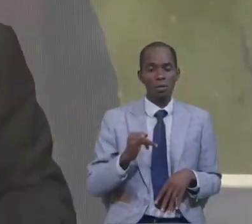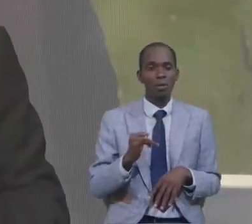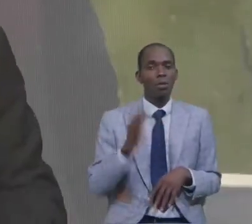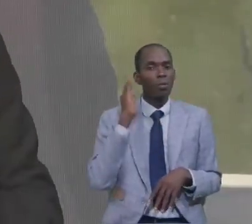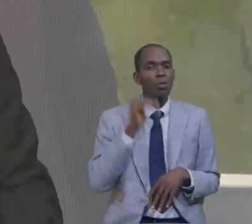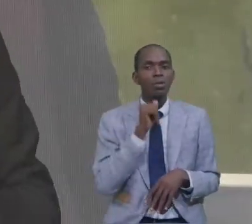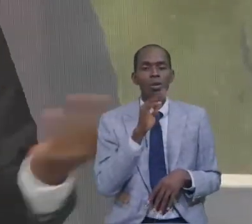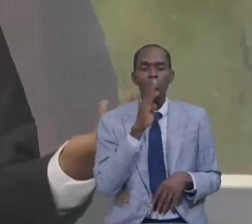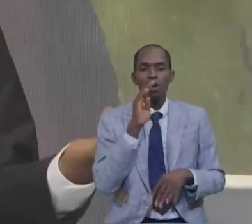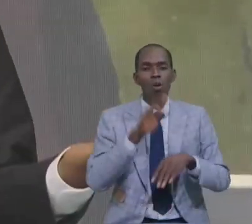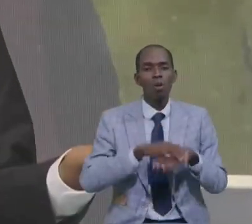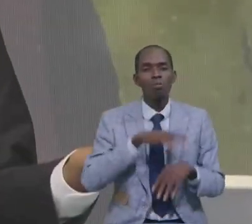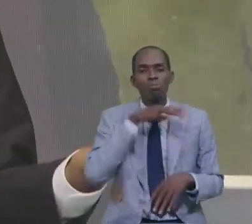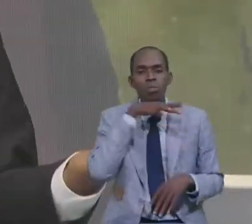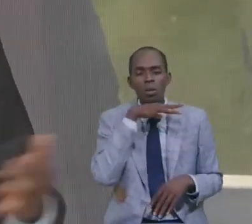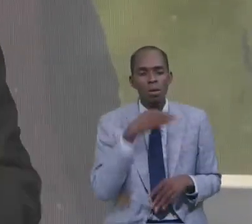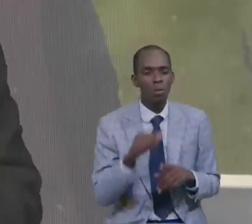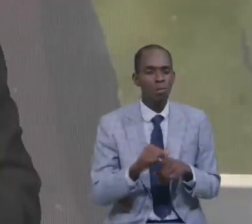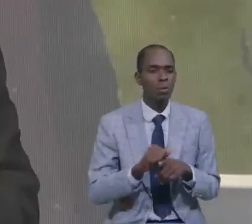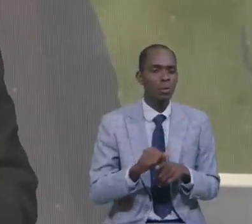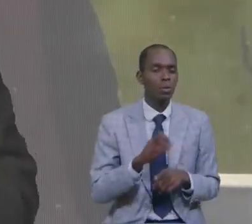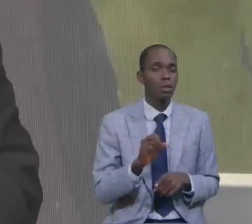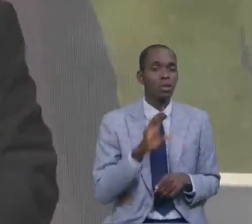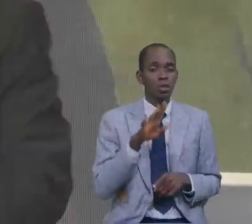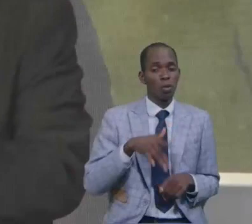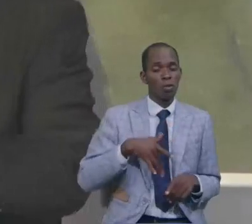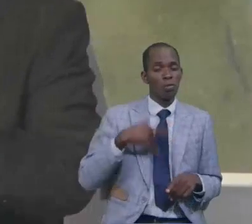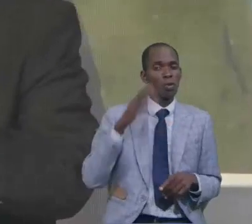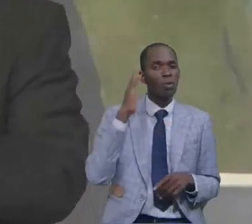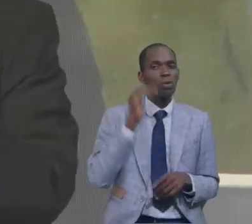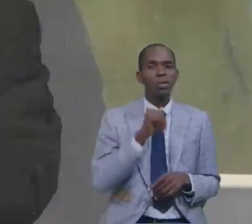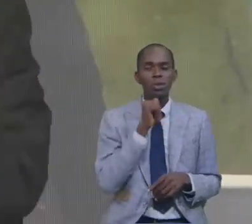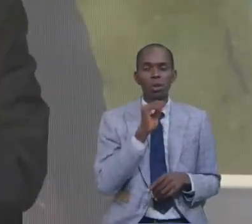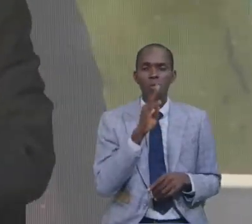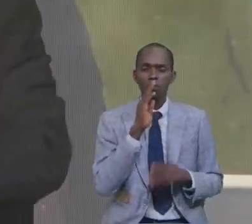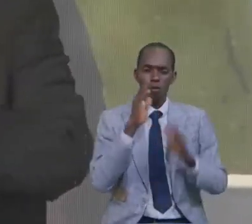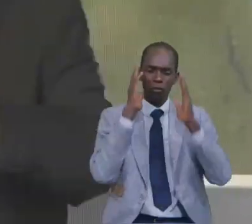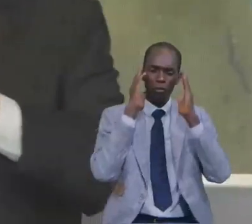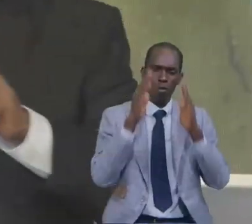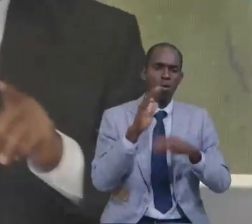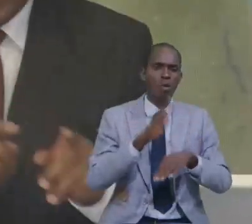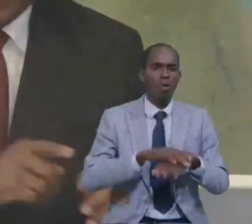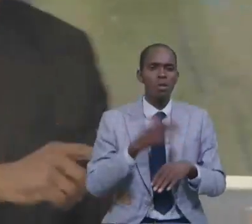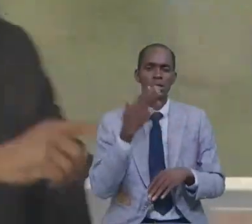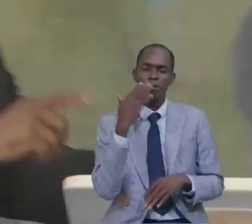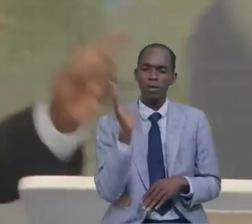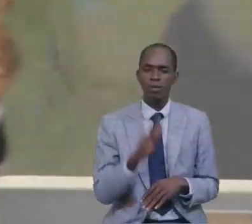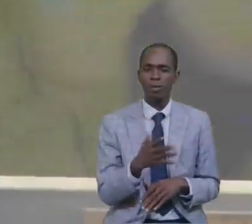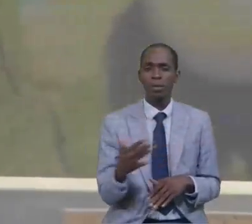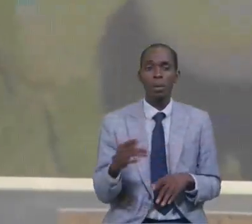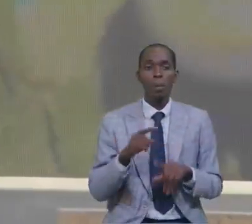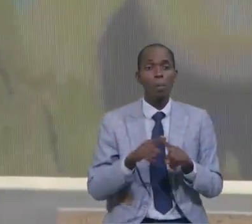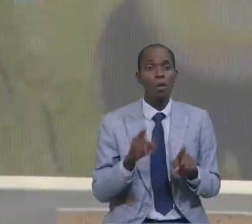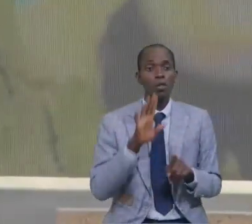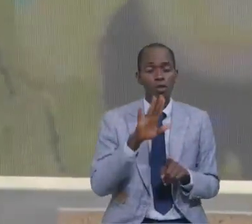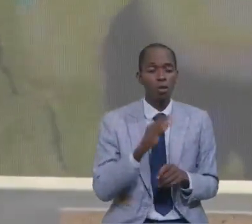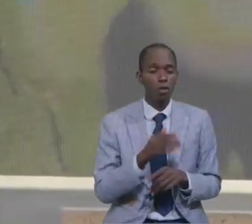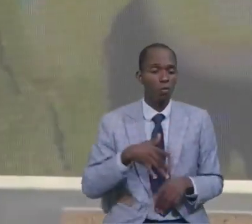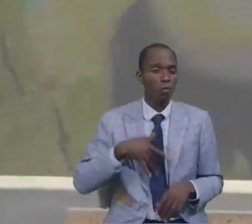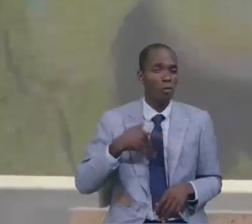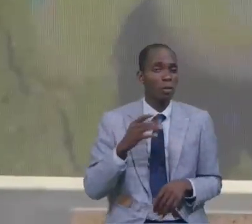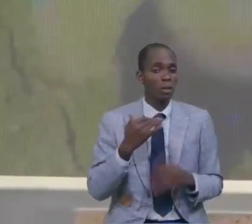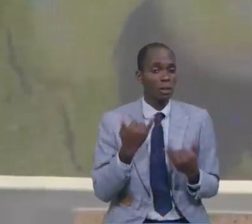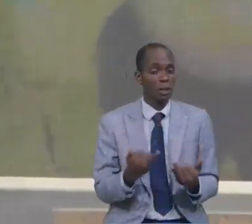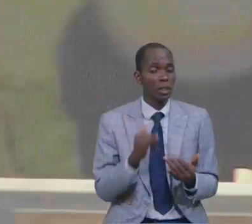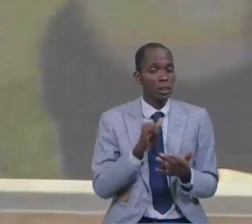your affection, after you are saved and you are born again, your affection is bent towards